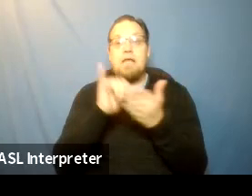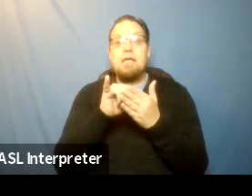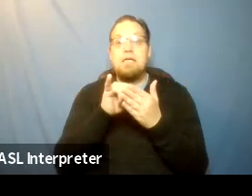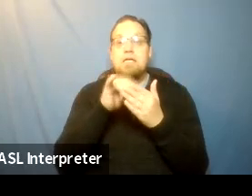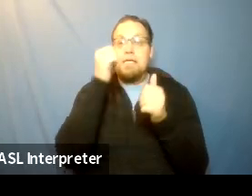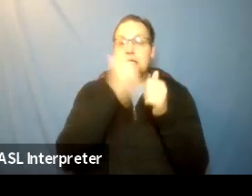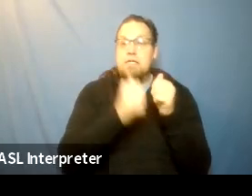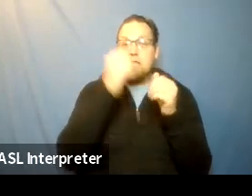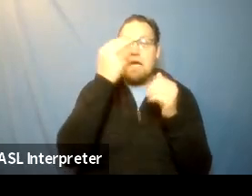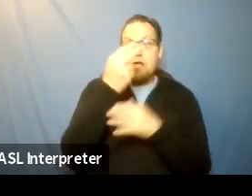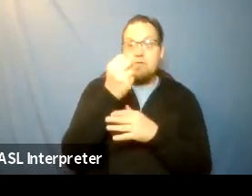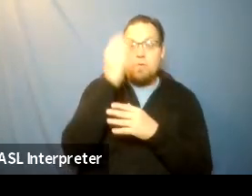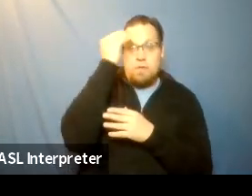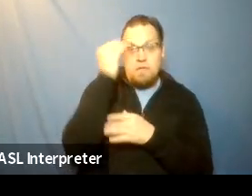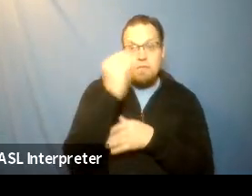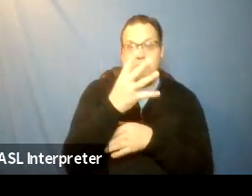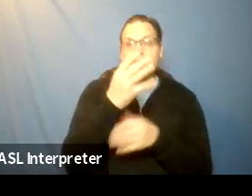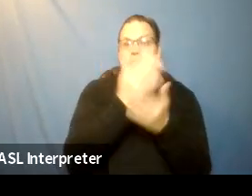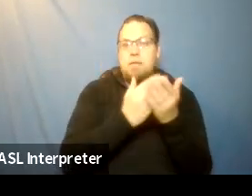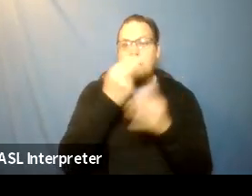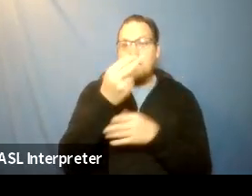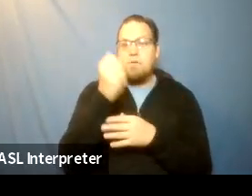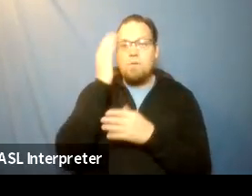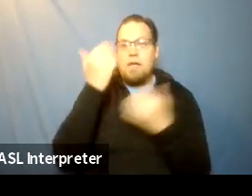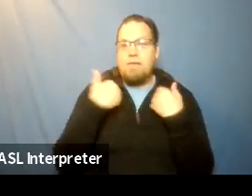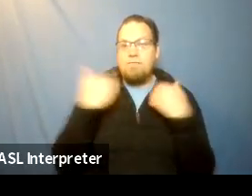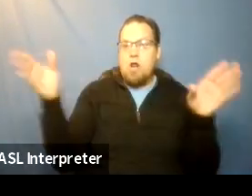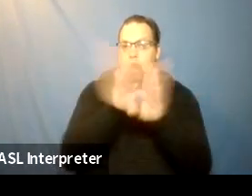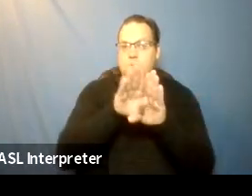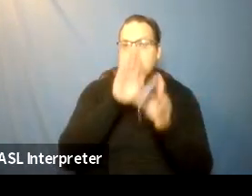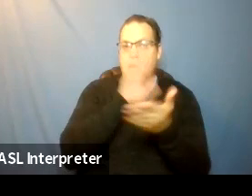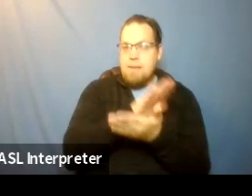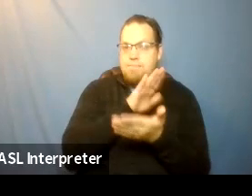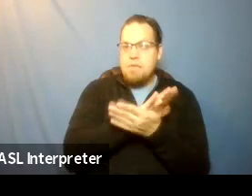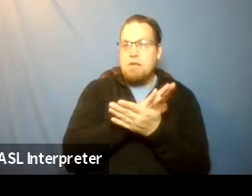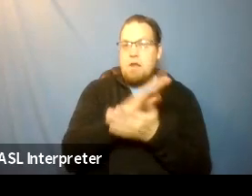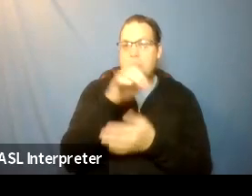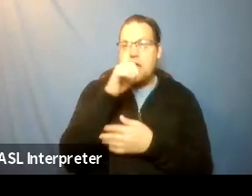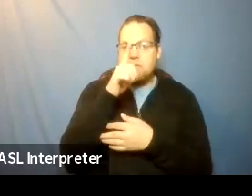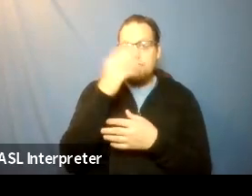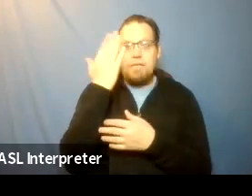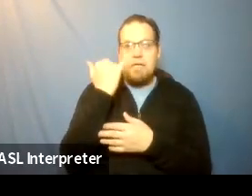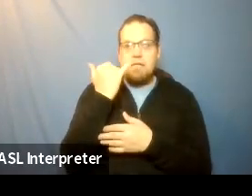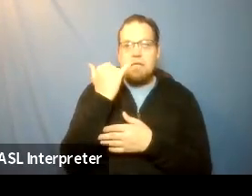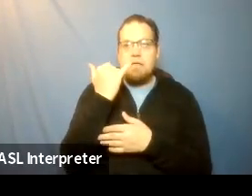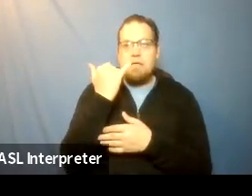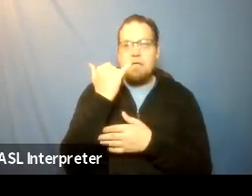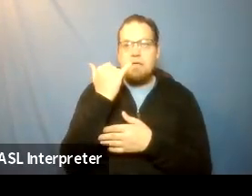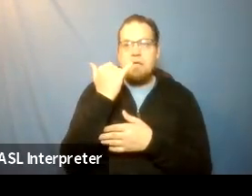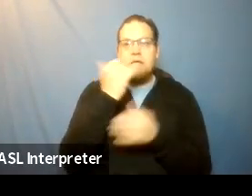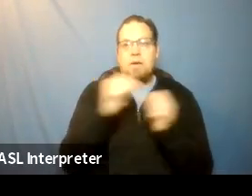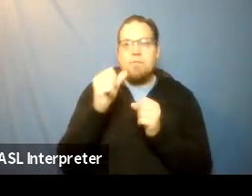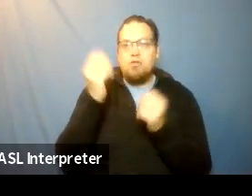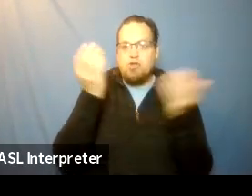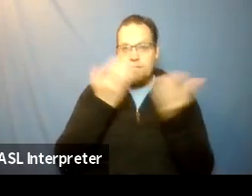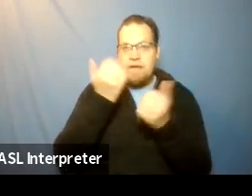there are plans where some high schools are going to have a closed campus lunch because they're able to serve